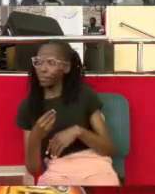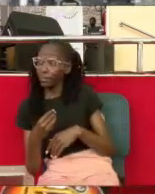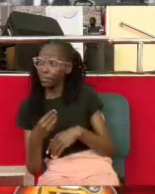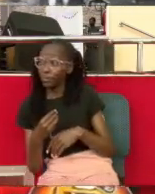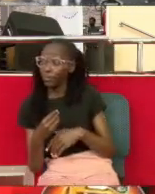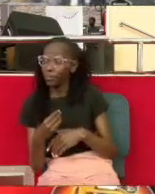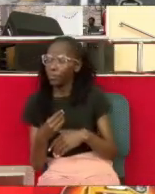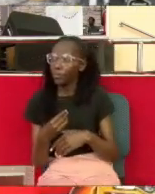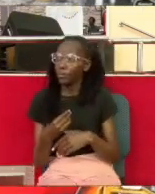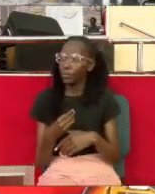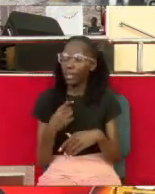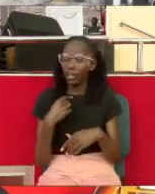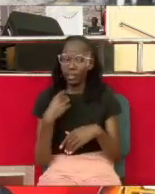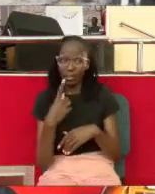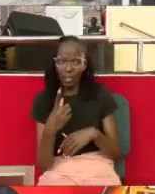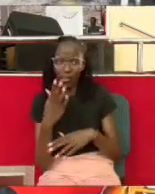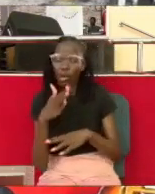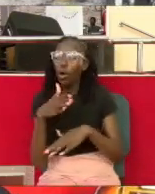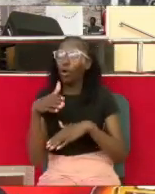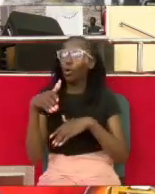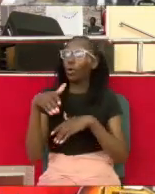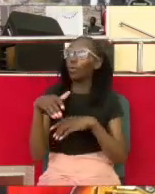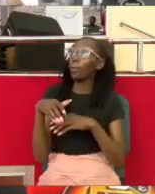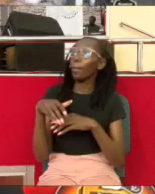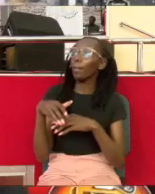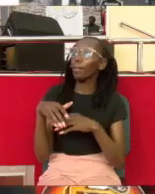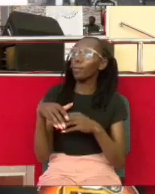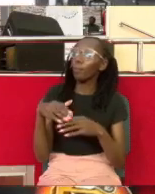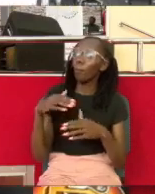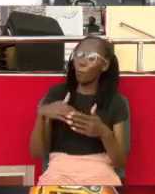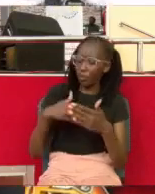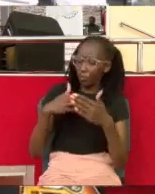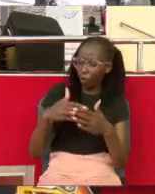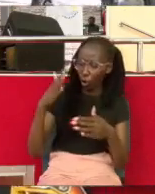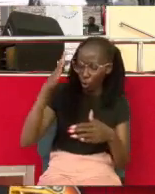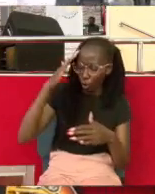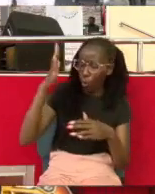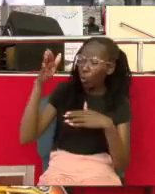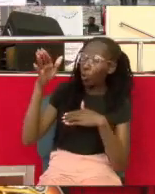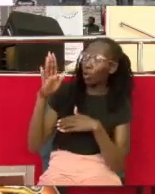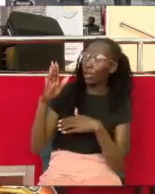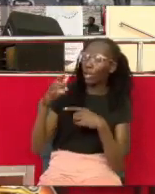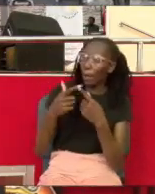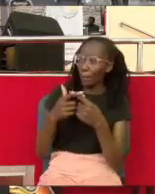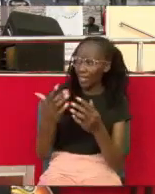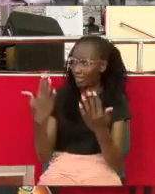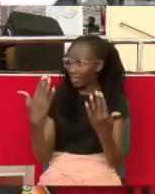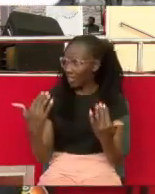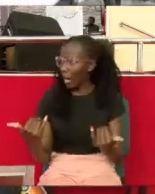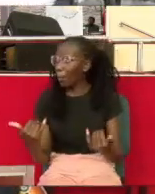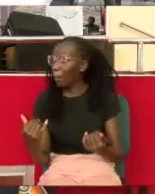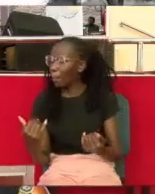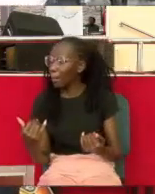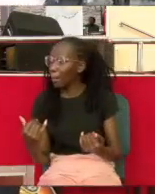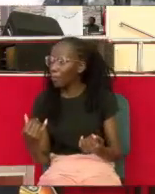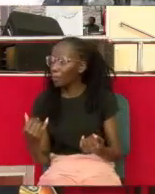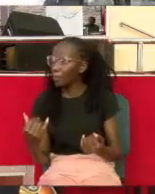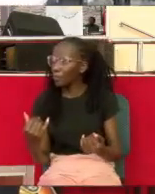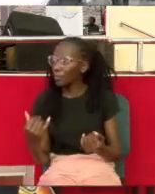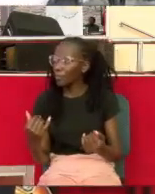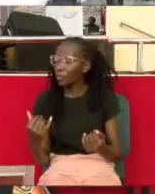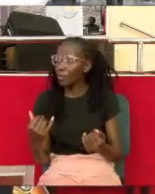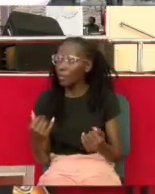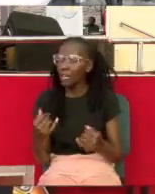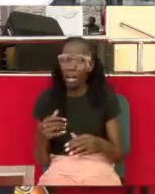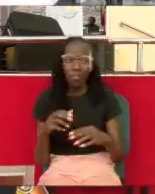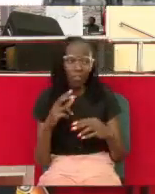is saying that though they had acknowledged God before, they reached a moment and they felt that God was